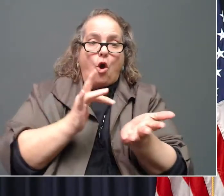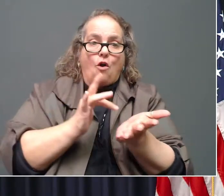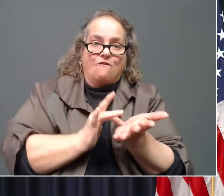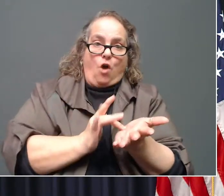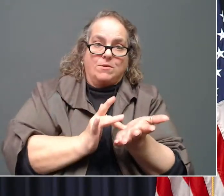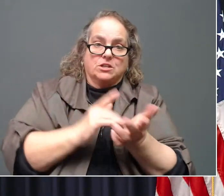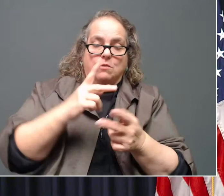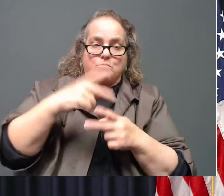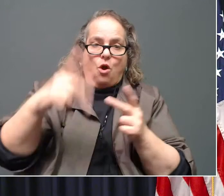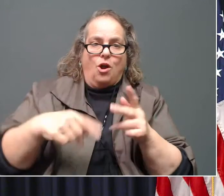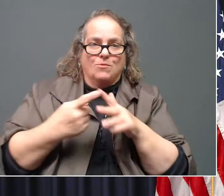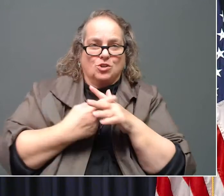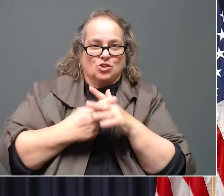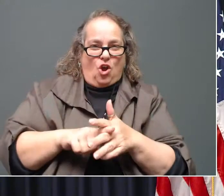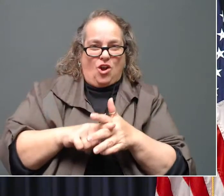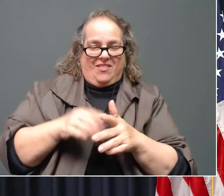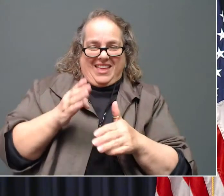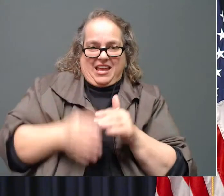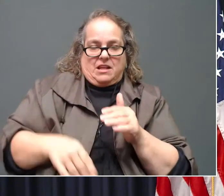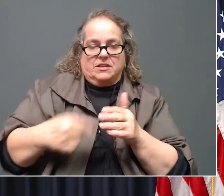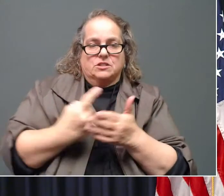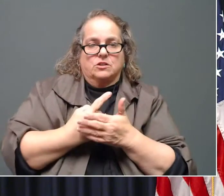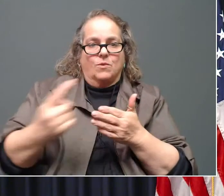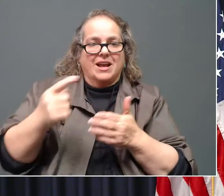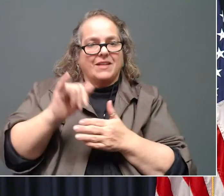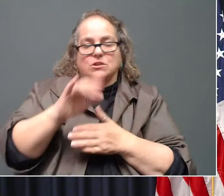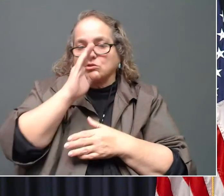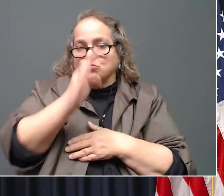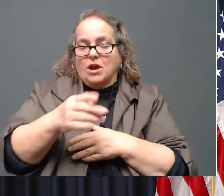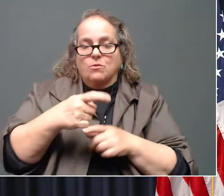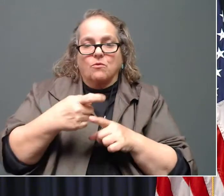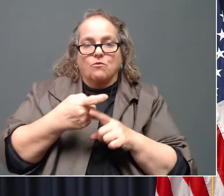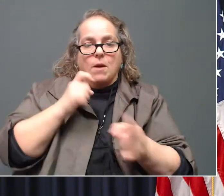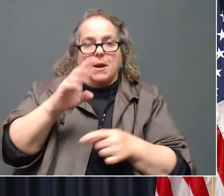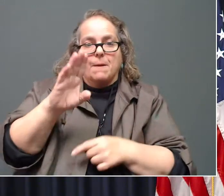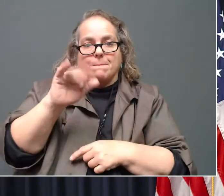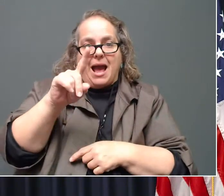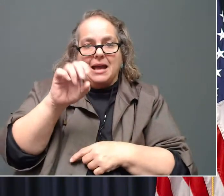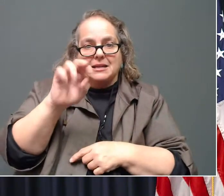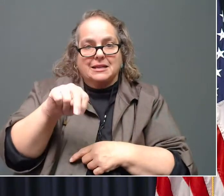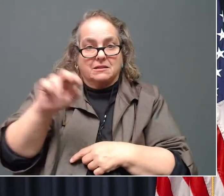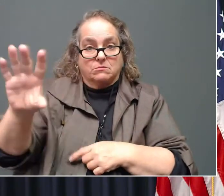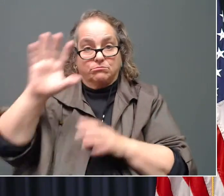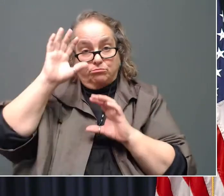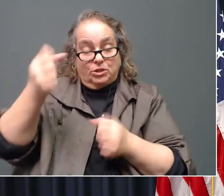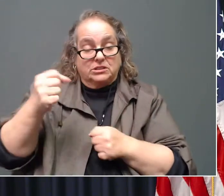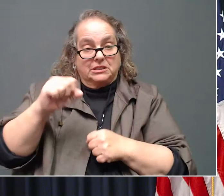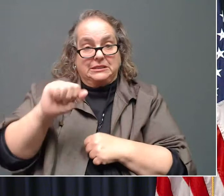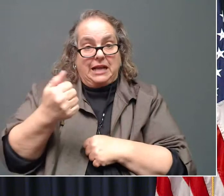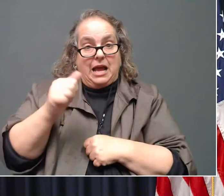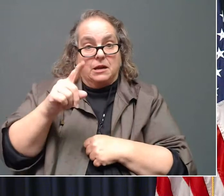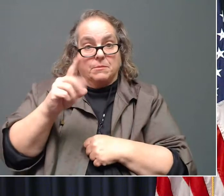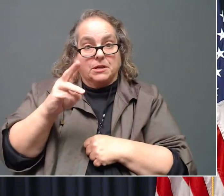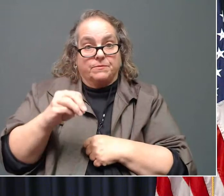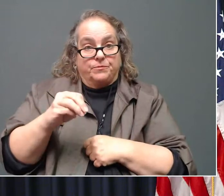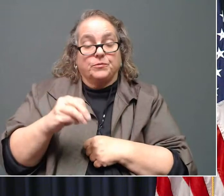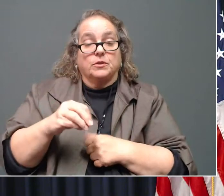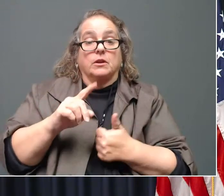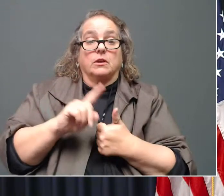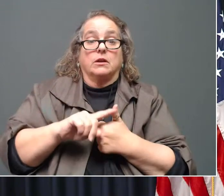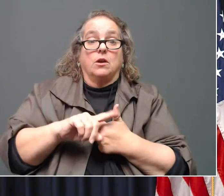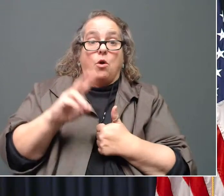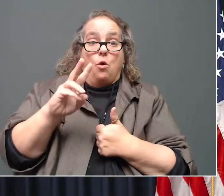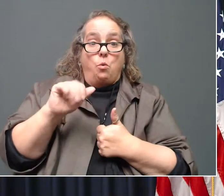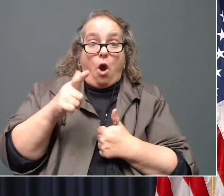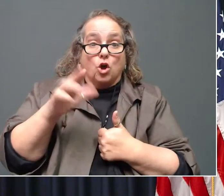Biden administration that has 2 major partners in the state. One will be a number of Walgreens locations, and the